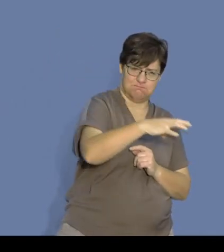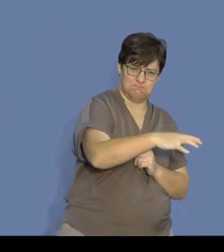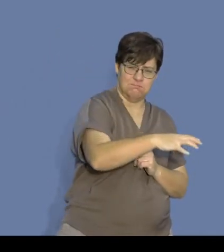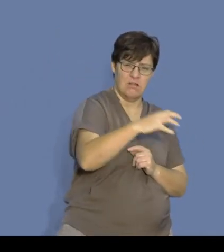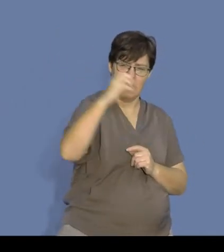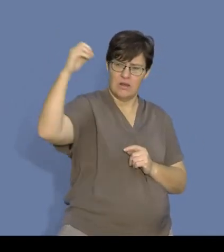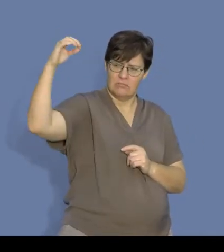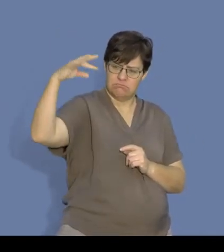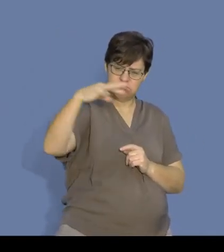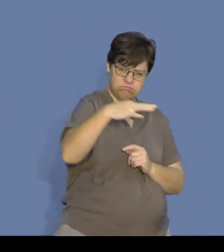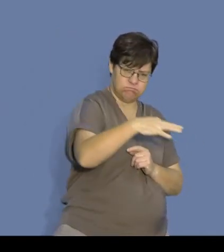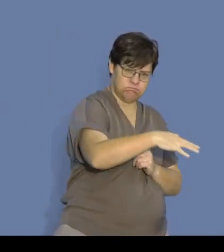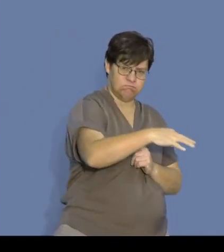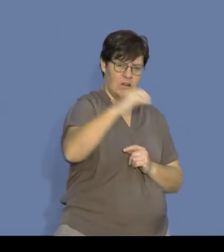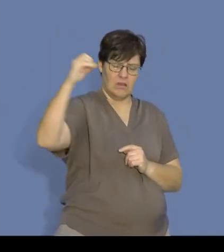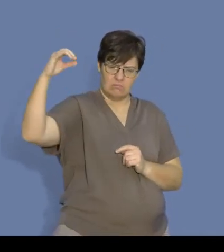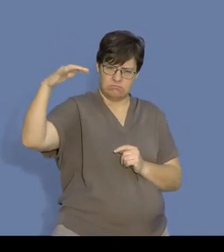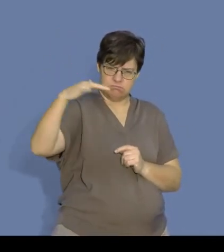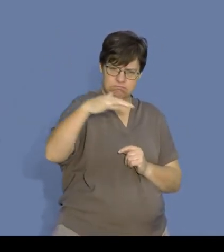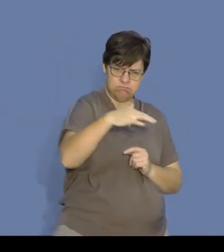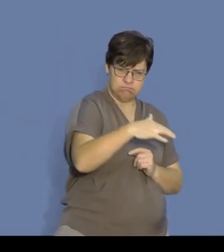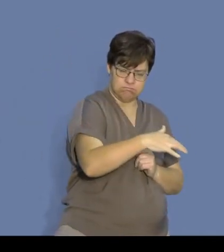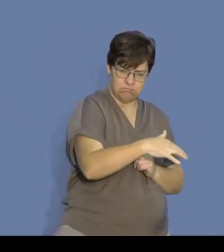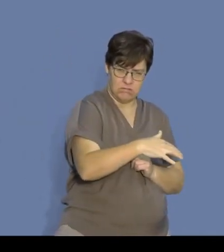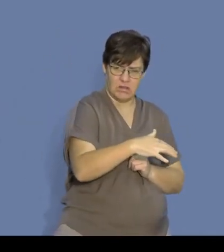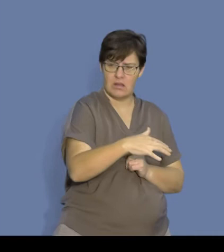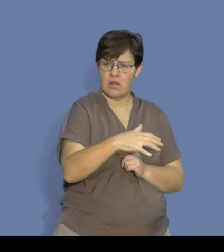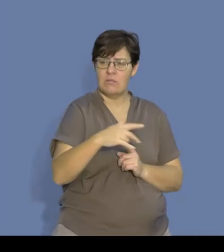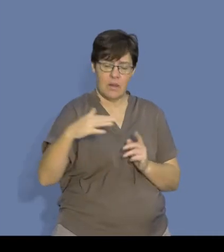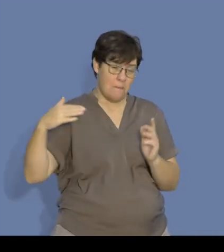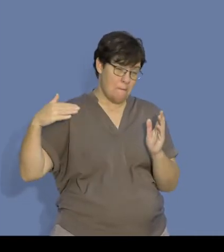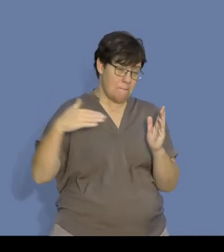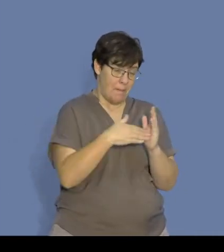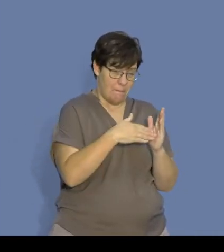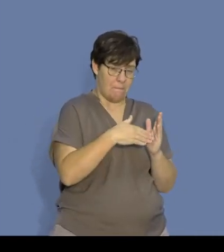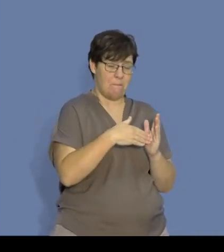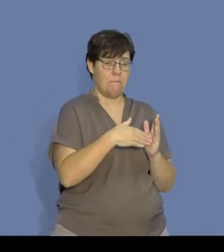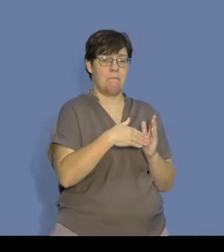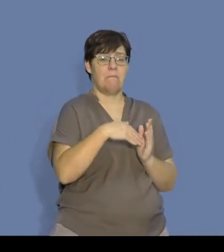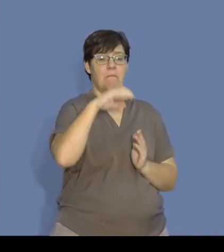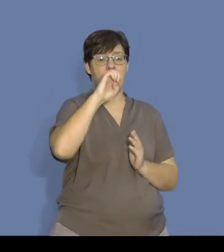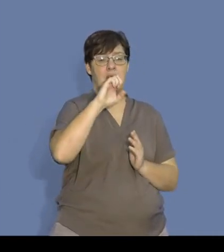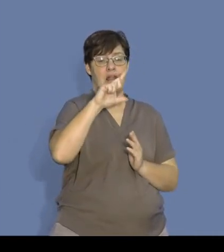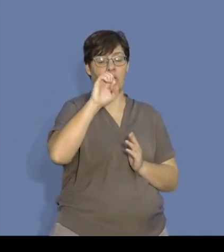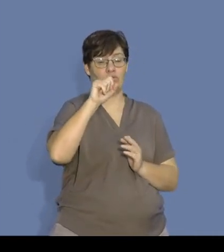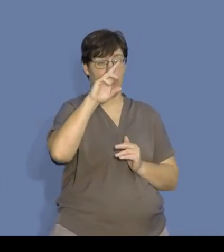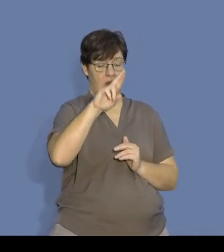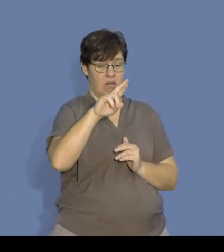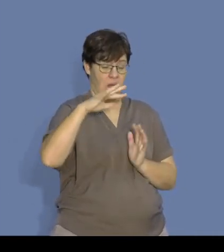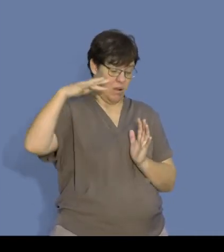coming along here. They hit an electron, and then they push the electron